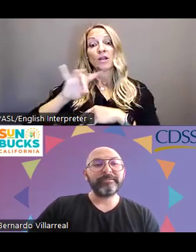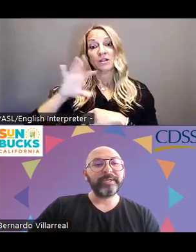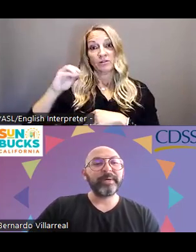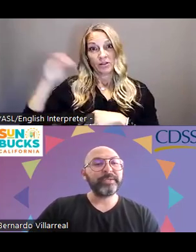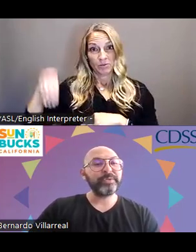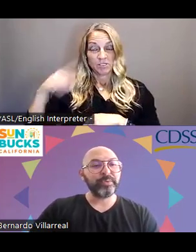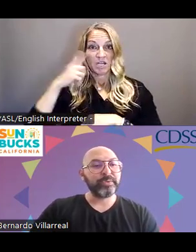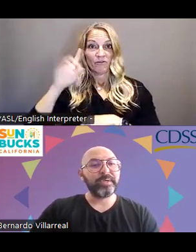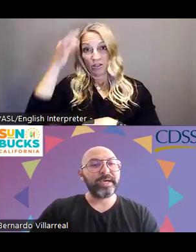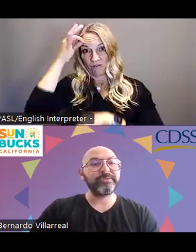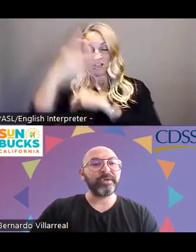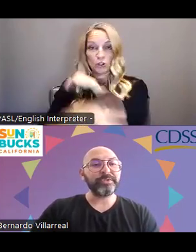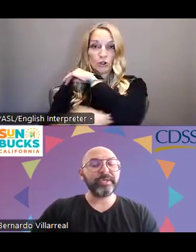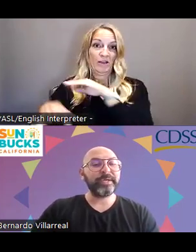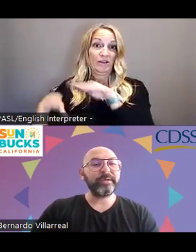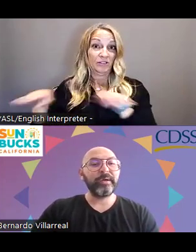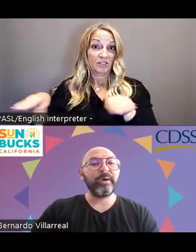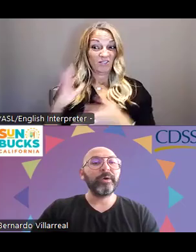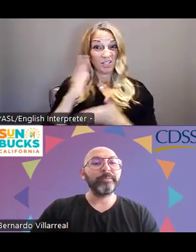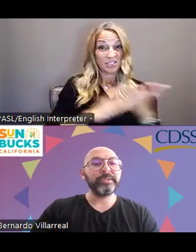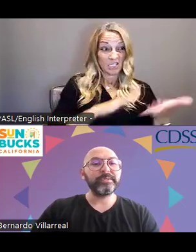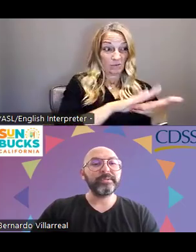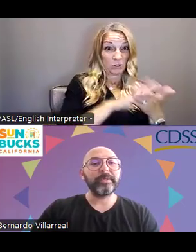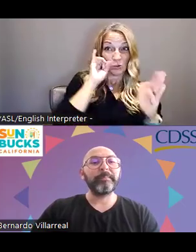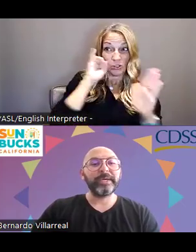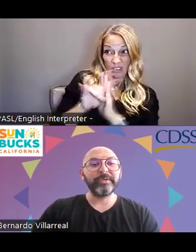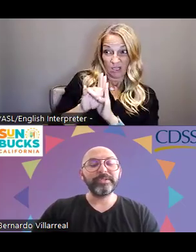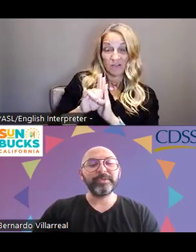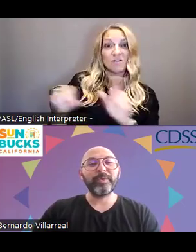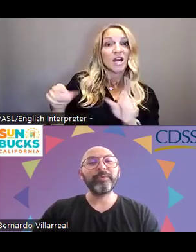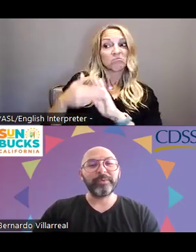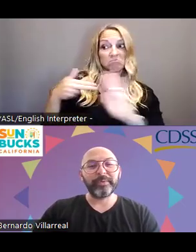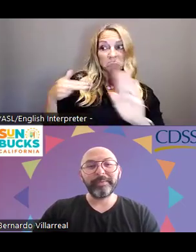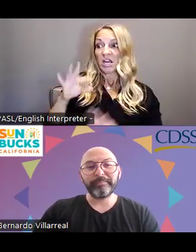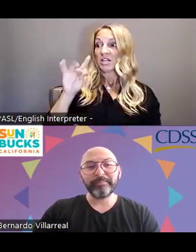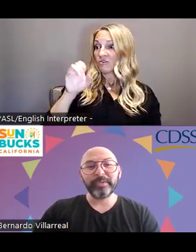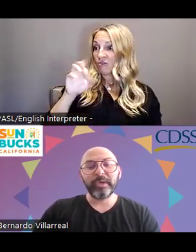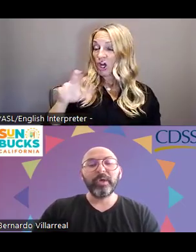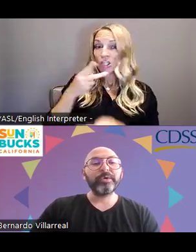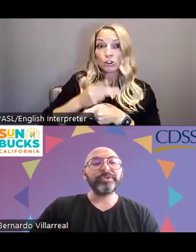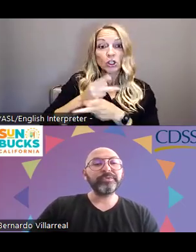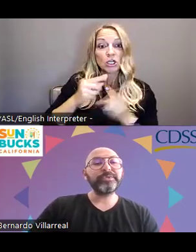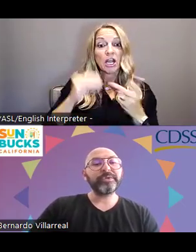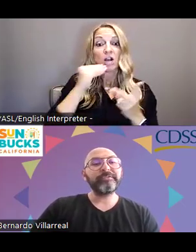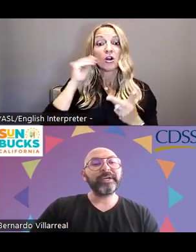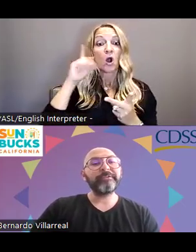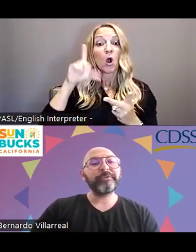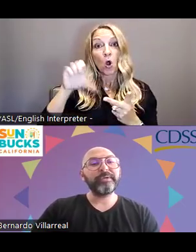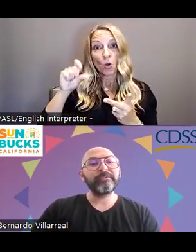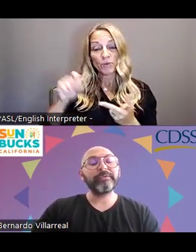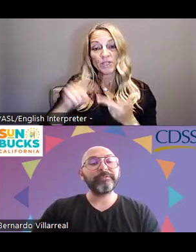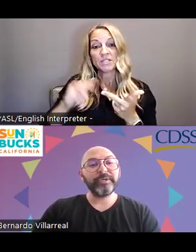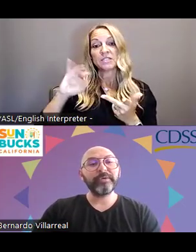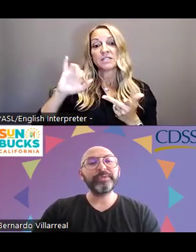Some are identified by their school as foster care, homeless, migrant, or runaway, or children